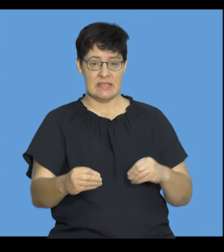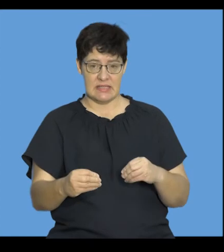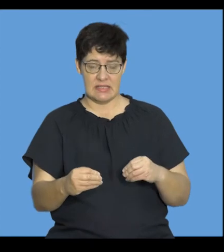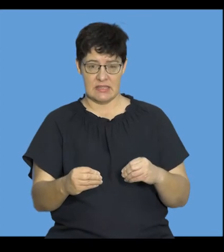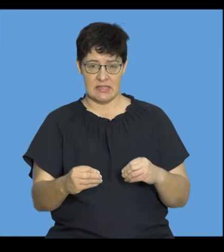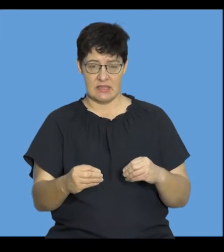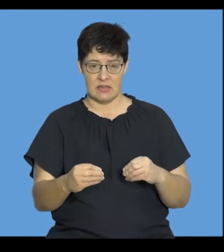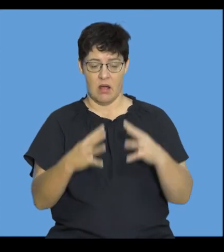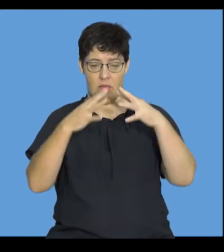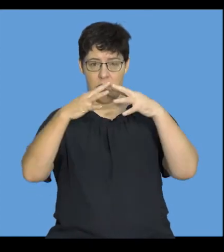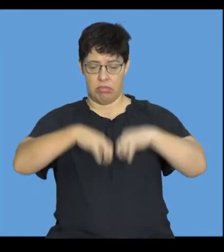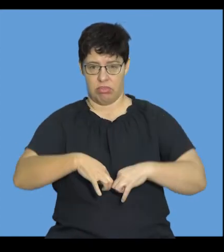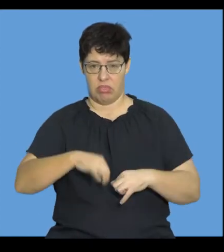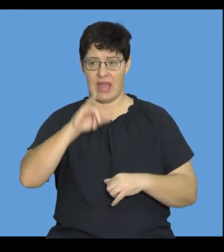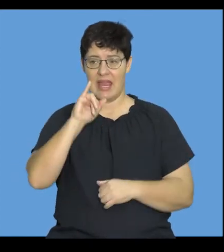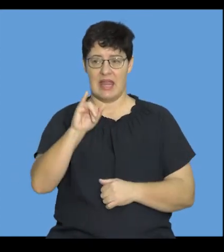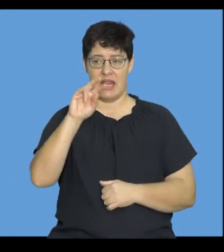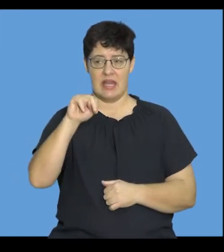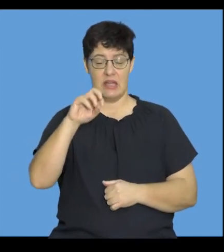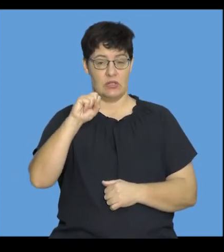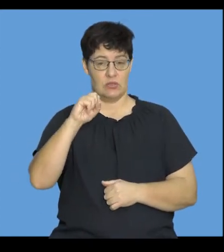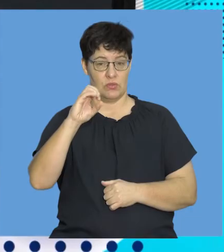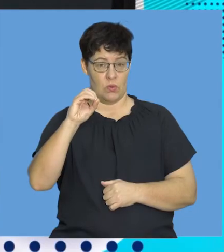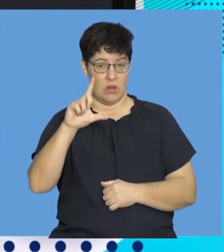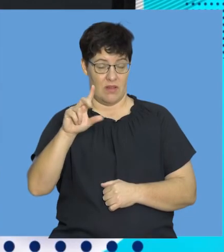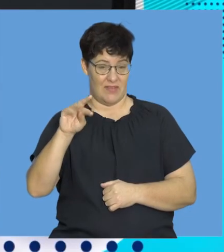businesses become insolvent? Remember,